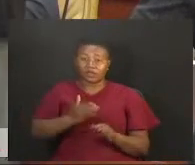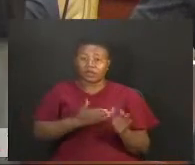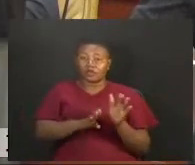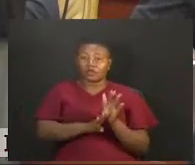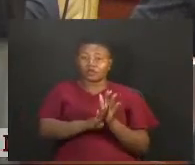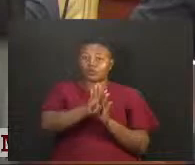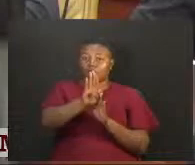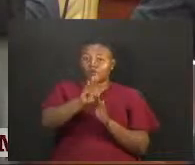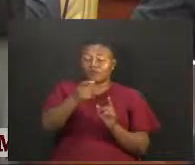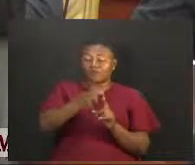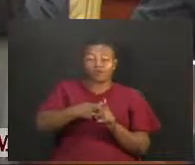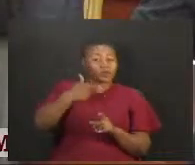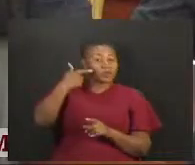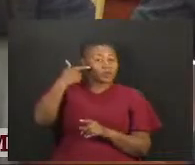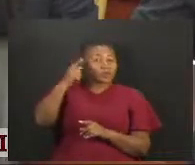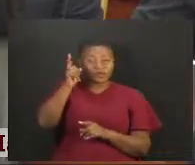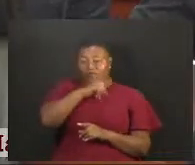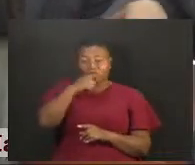growth.